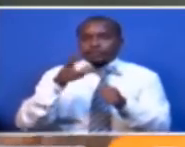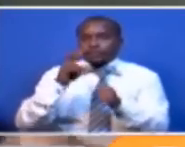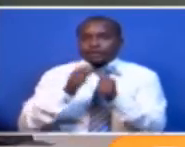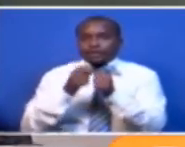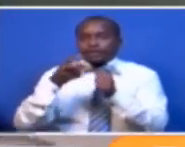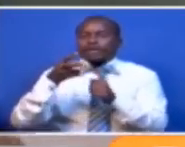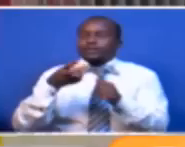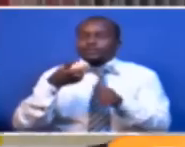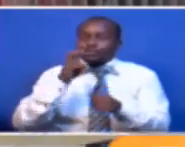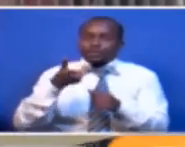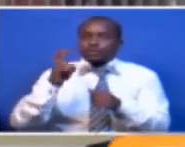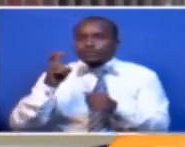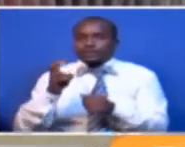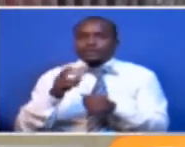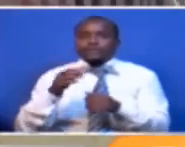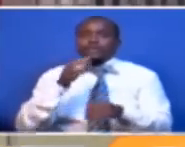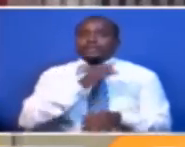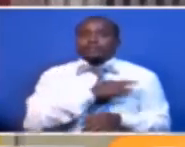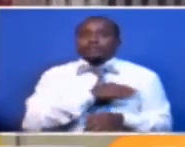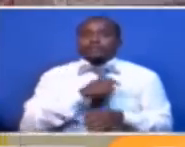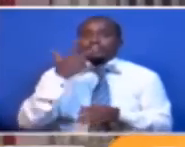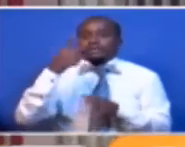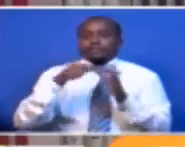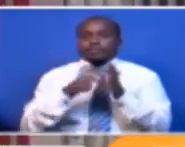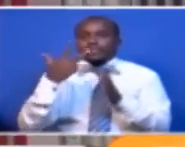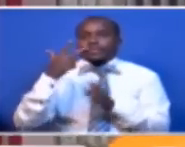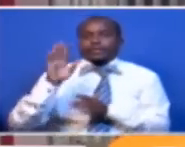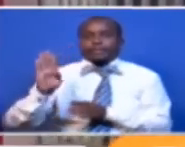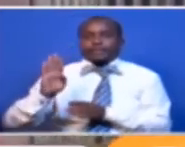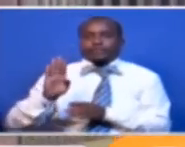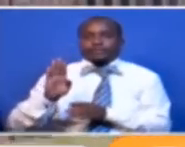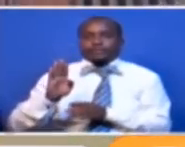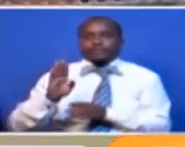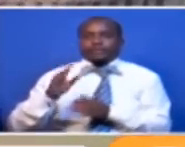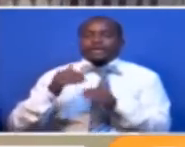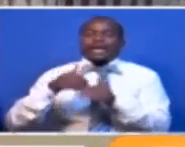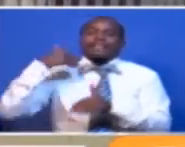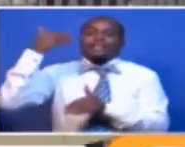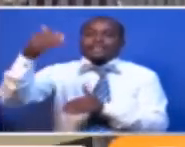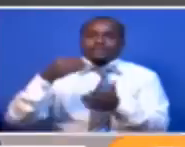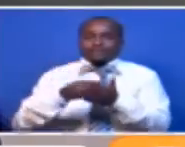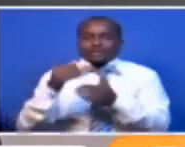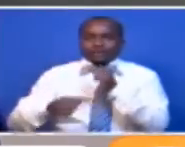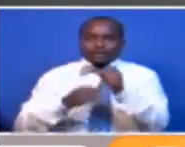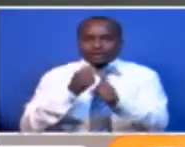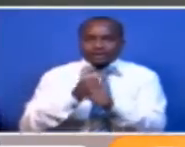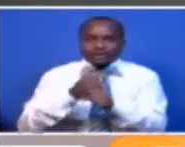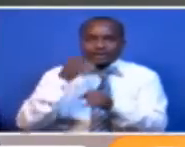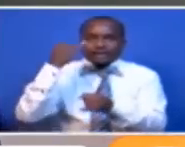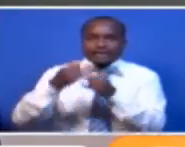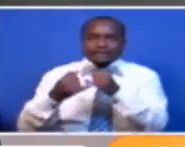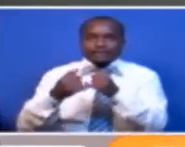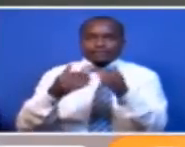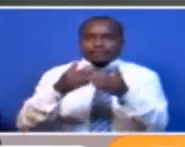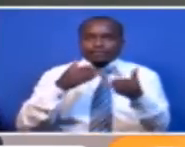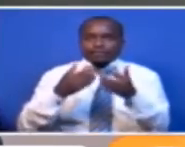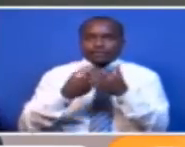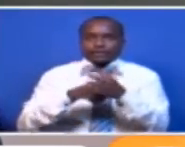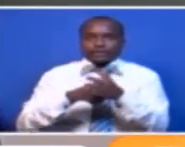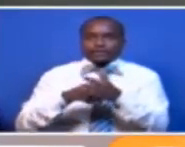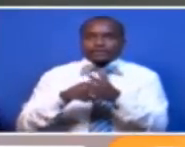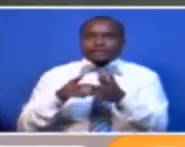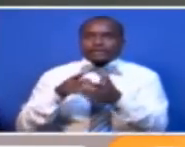2019-2020, the revenues will go to 3.3 billion. The next financial year, which will be the last year before we start repaying the